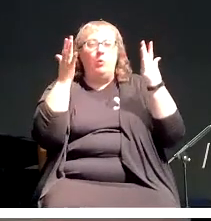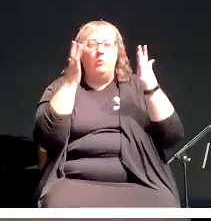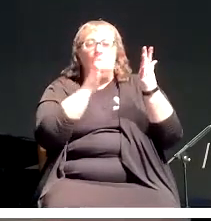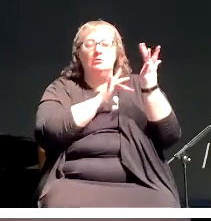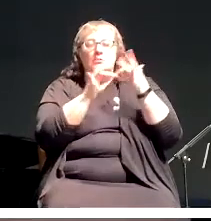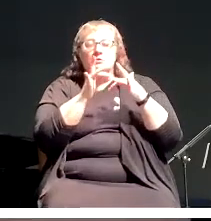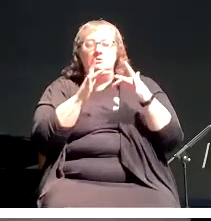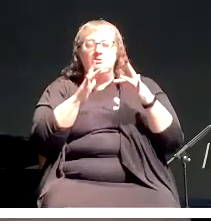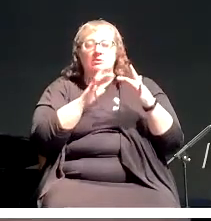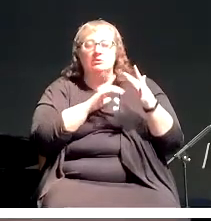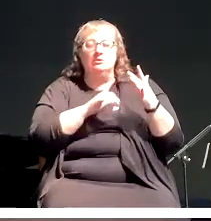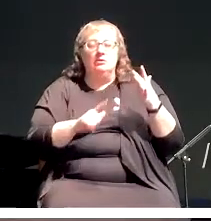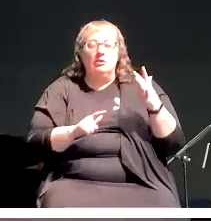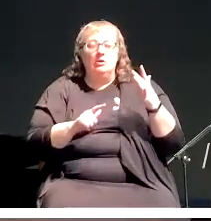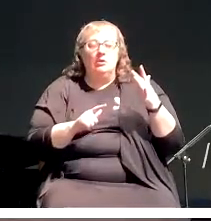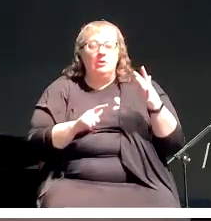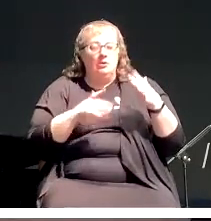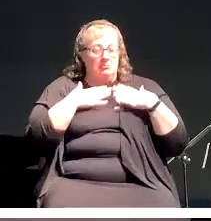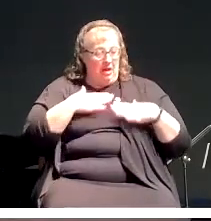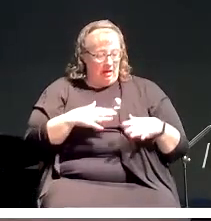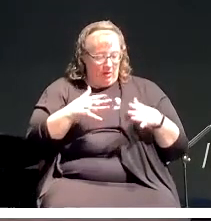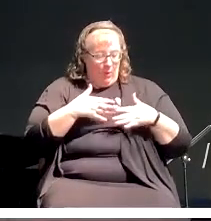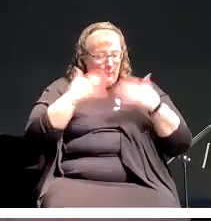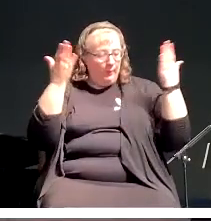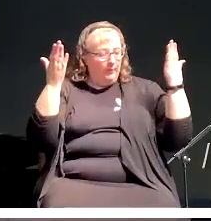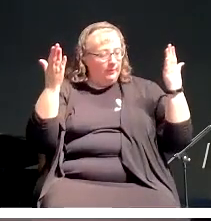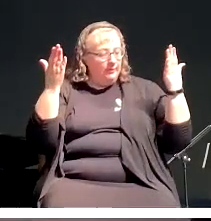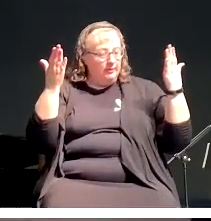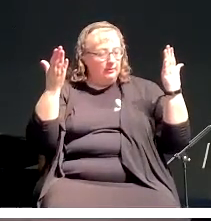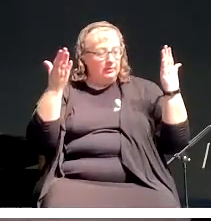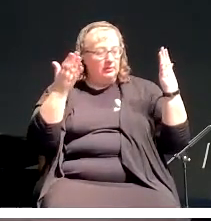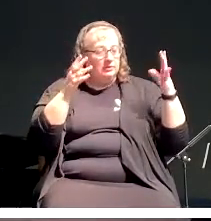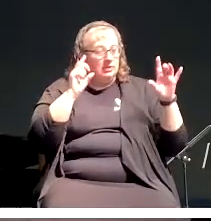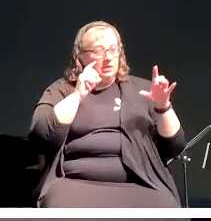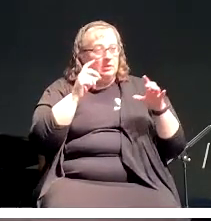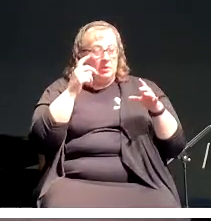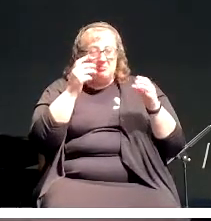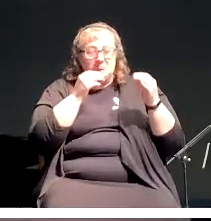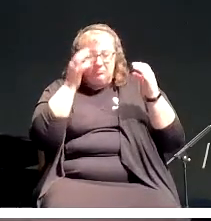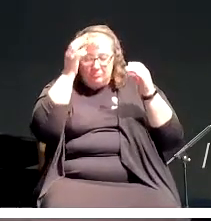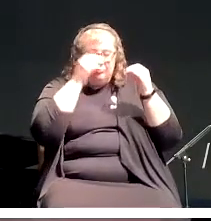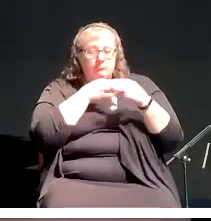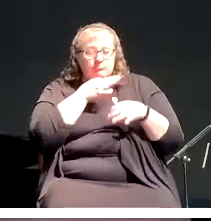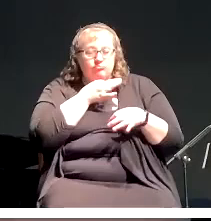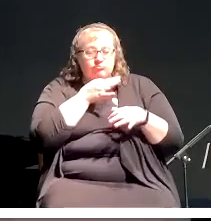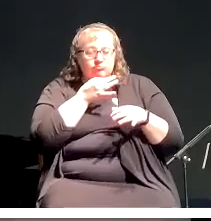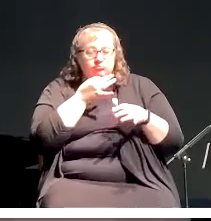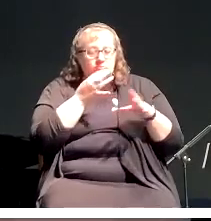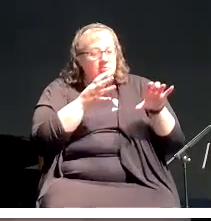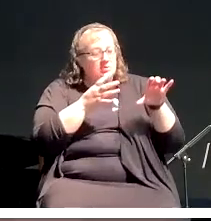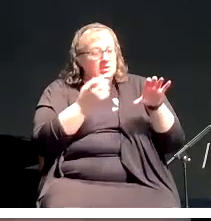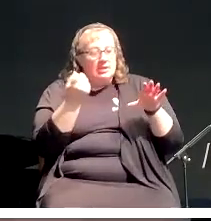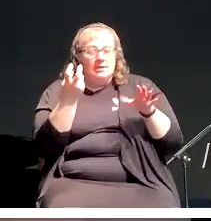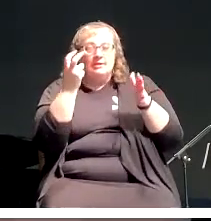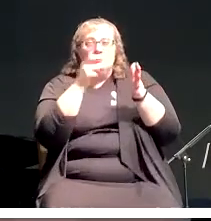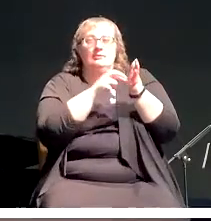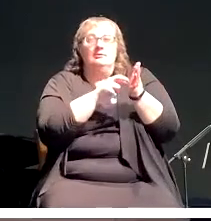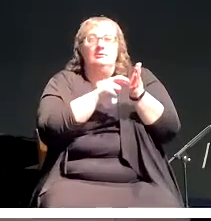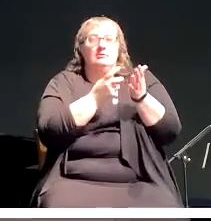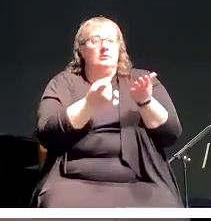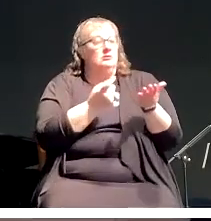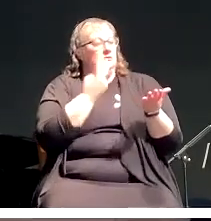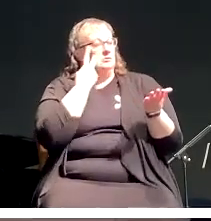Jesus. While they were wondering about this, suddenly two men in clothes that gleamed like lightning stood beside